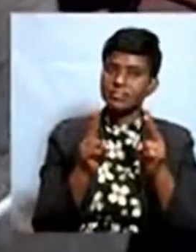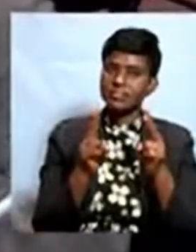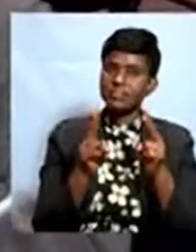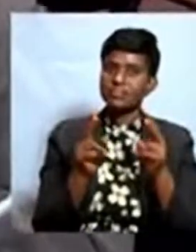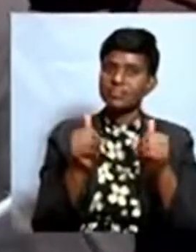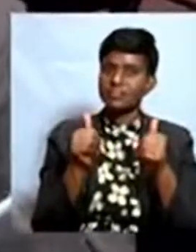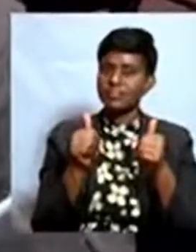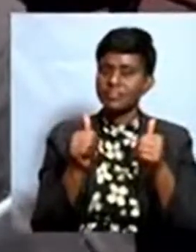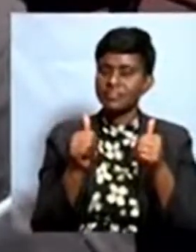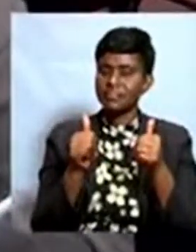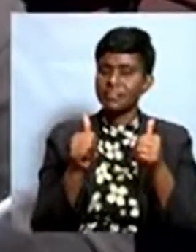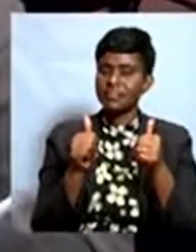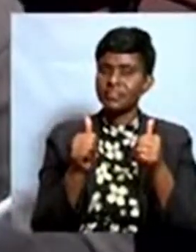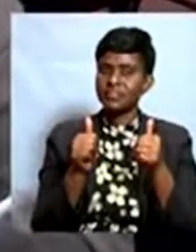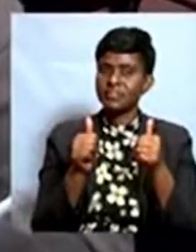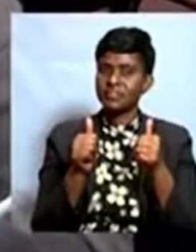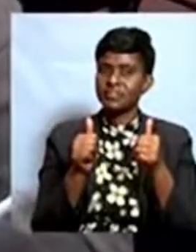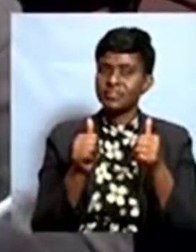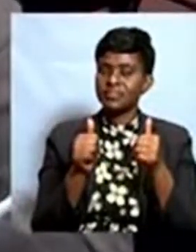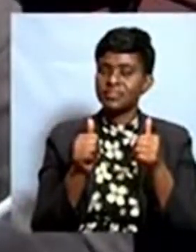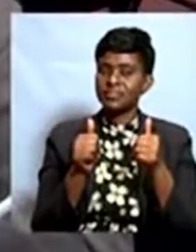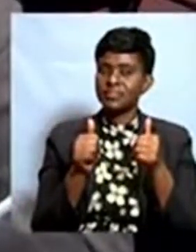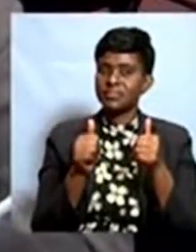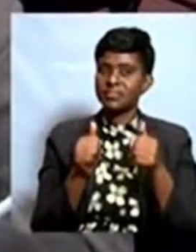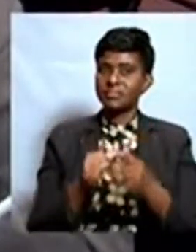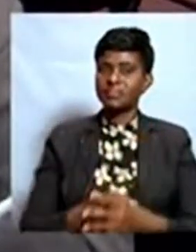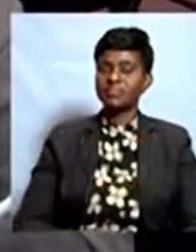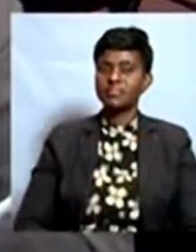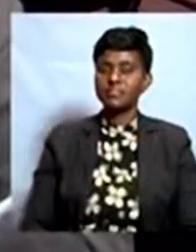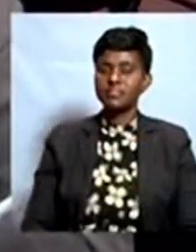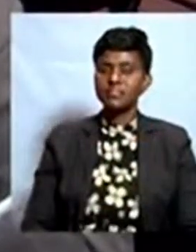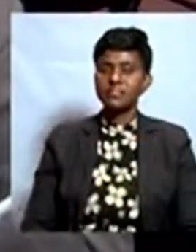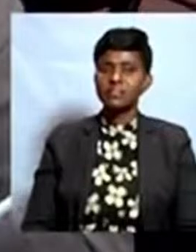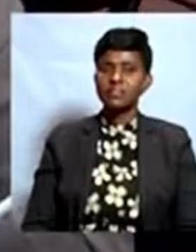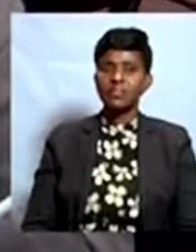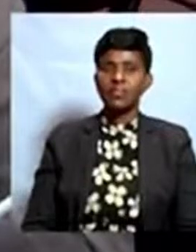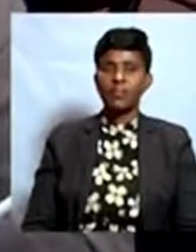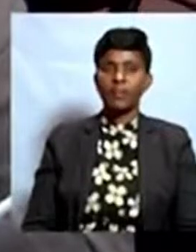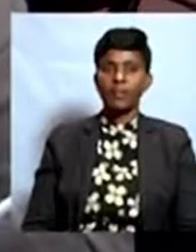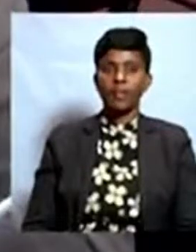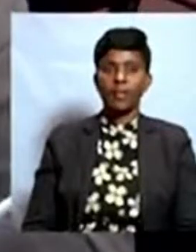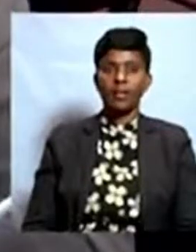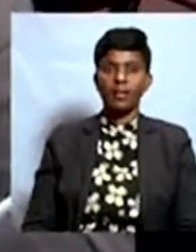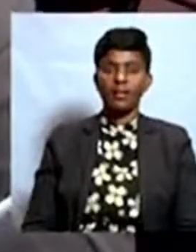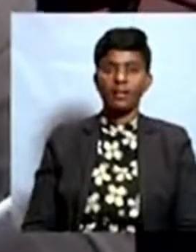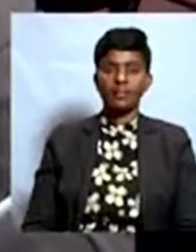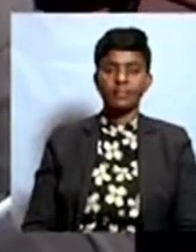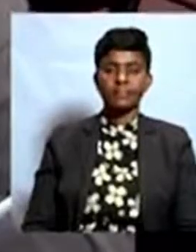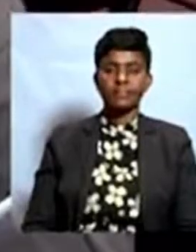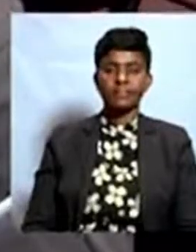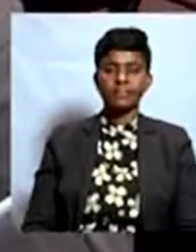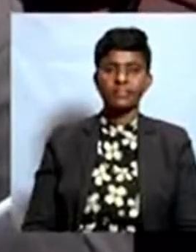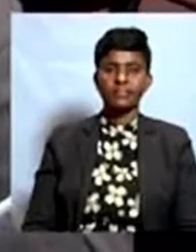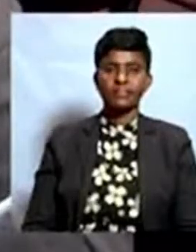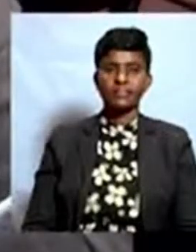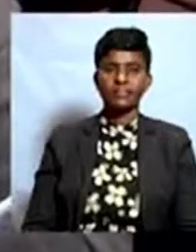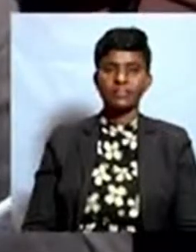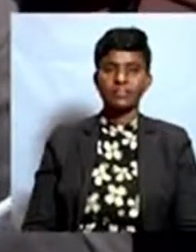comfortable with the status quo at the moment, because I haven't heard you commenting on that aspect, the second